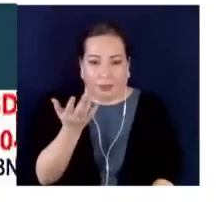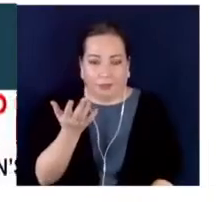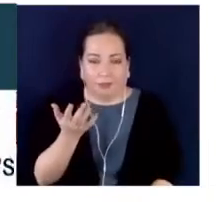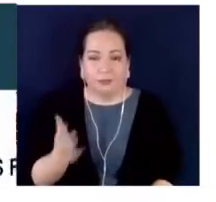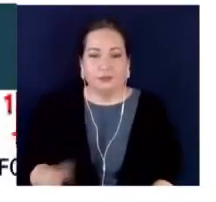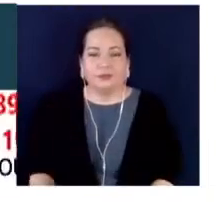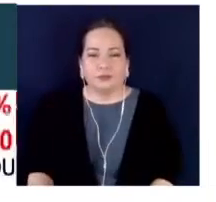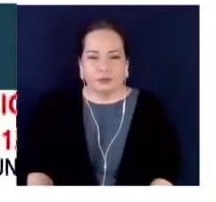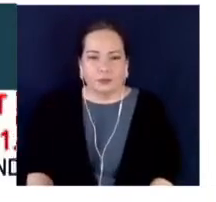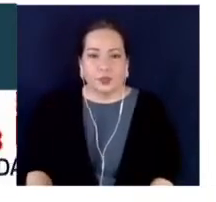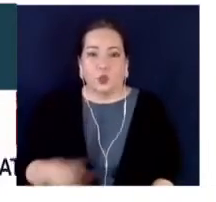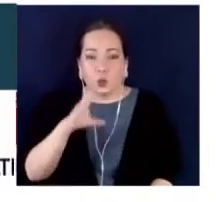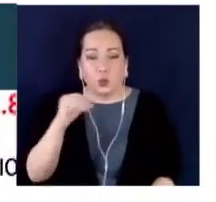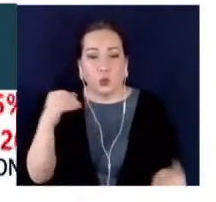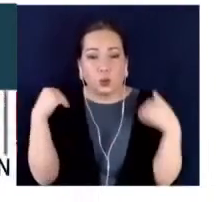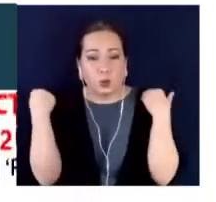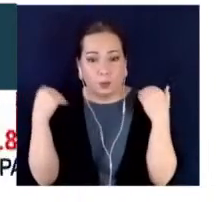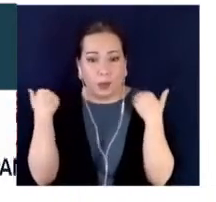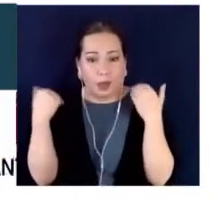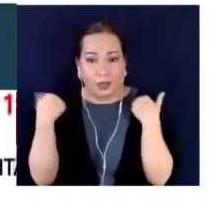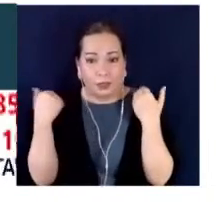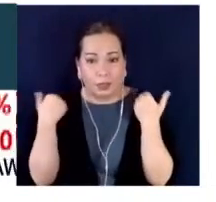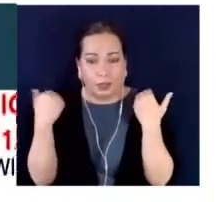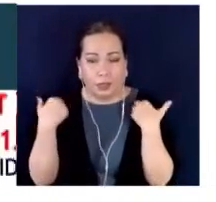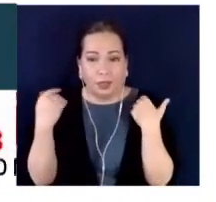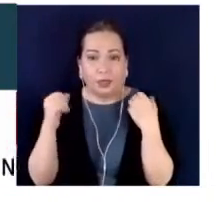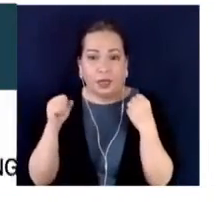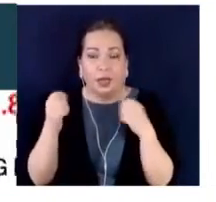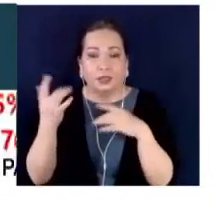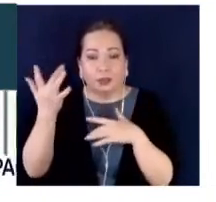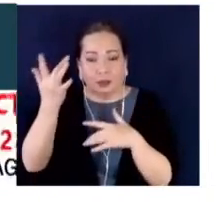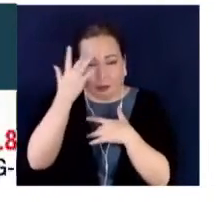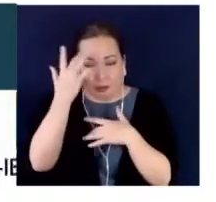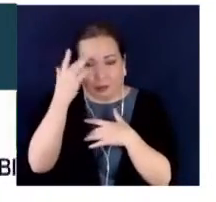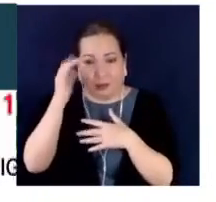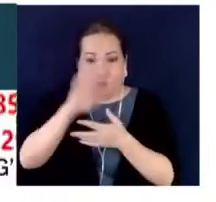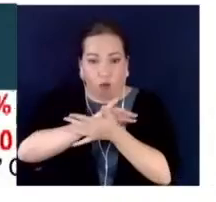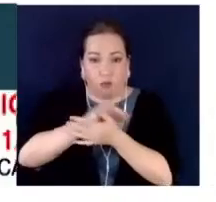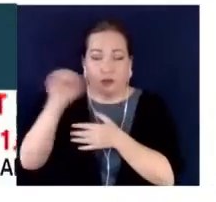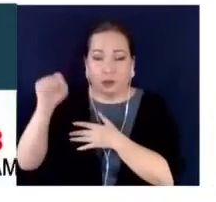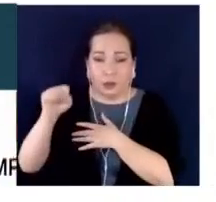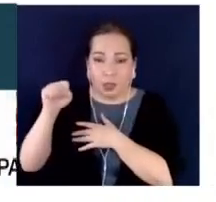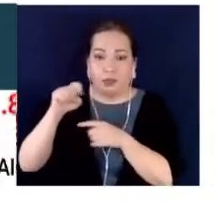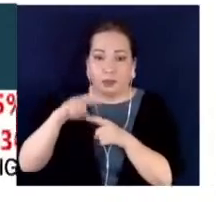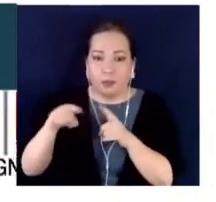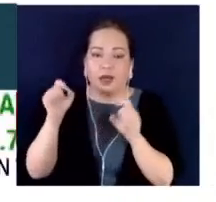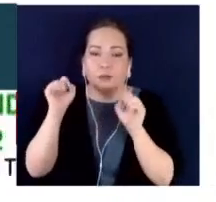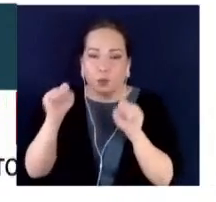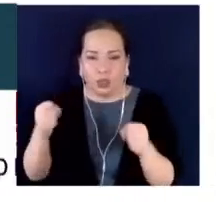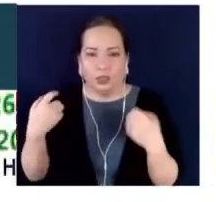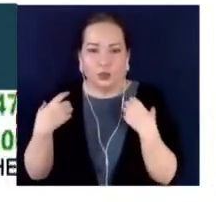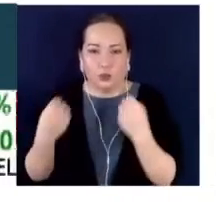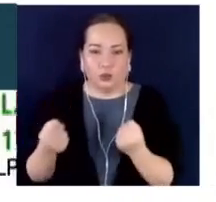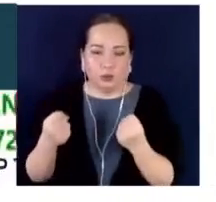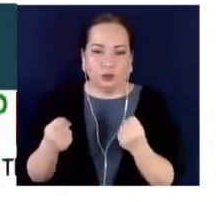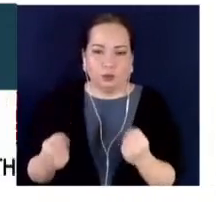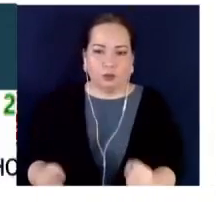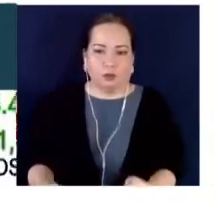those who are younger, they get afflicted also, but you know, they can easily